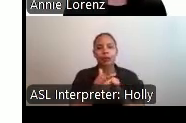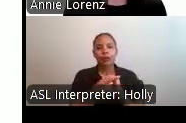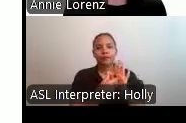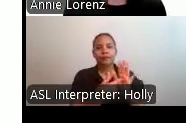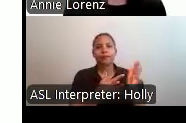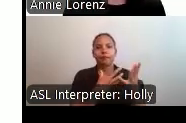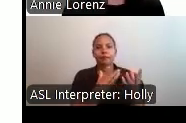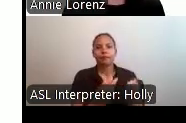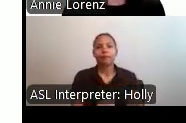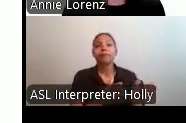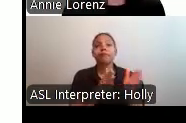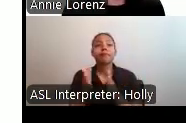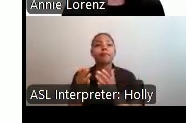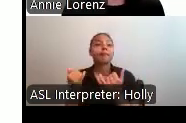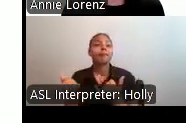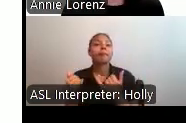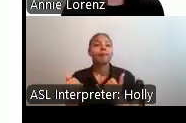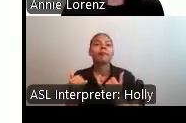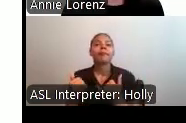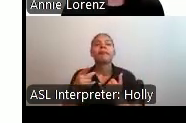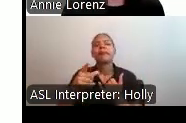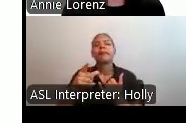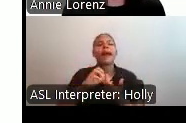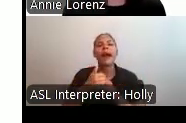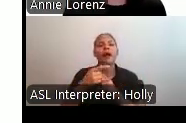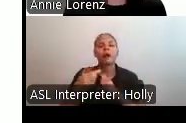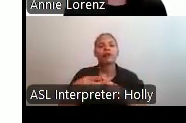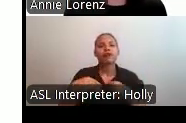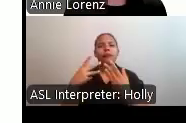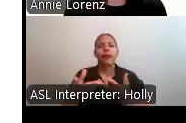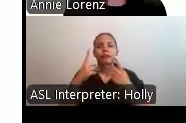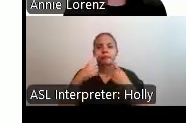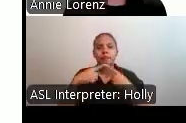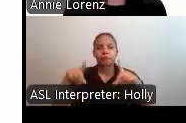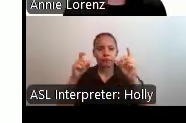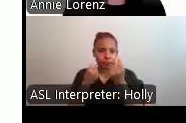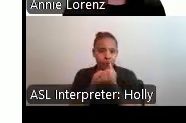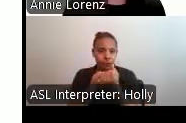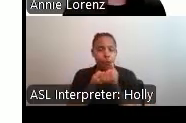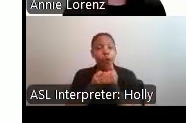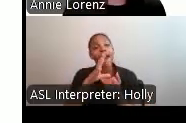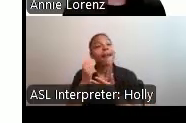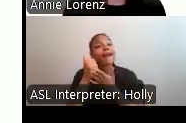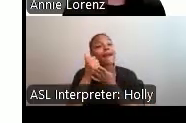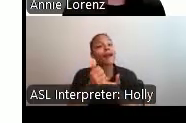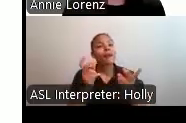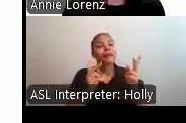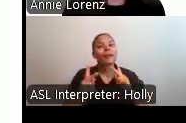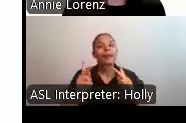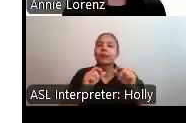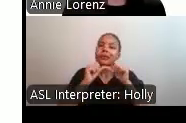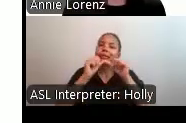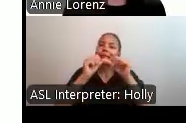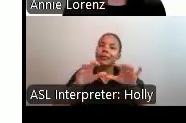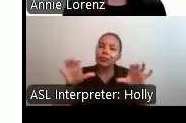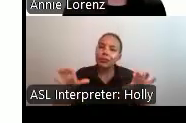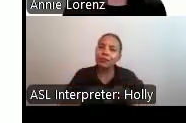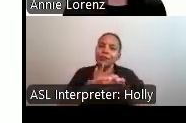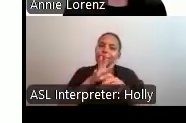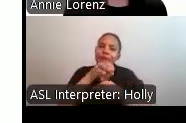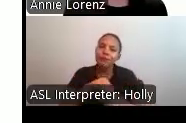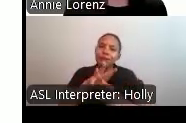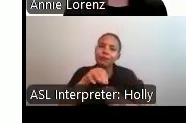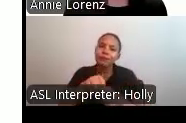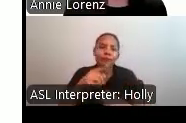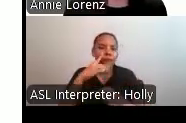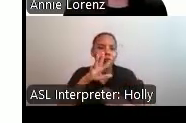support that helps individuals stay engaged and move forward in their employment journey. You don't need to be a clinician, just someone who listens and